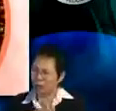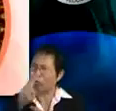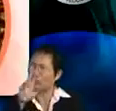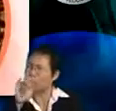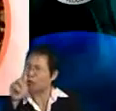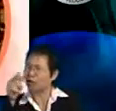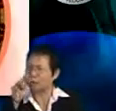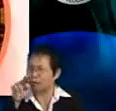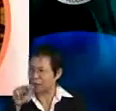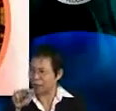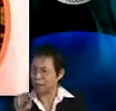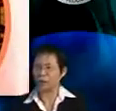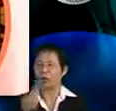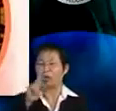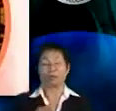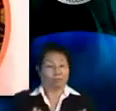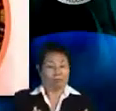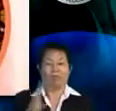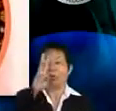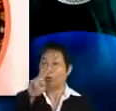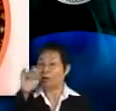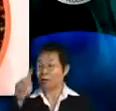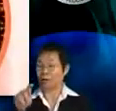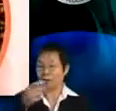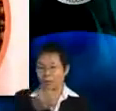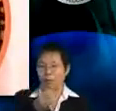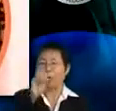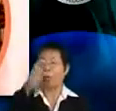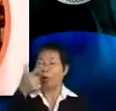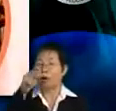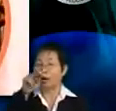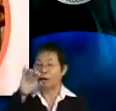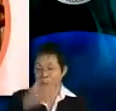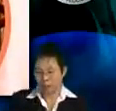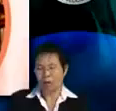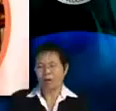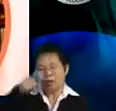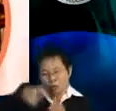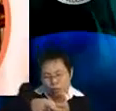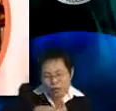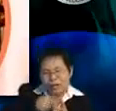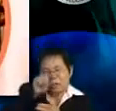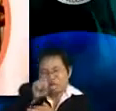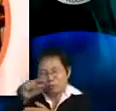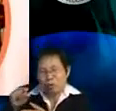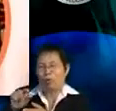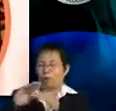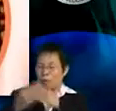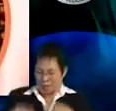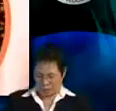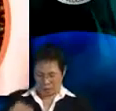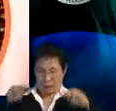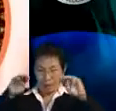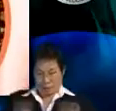Well, vitamins are organic compounds and are required in small quantities by human and